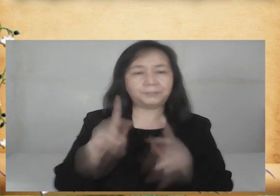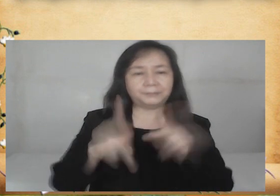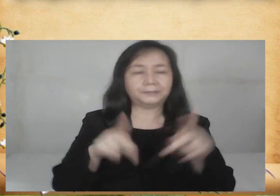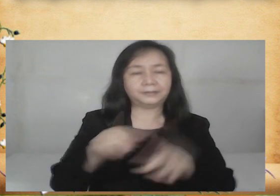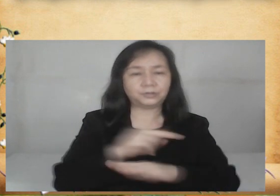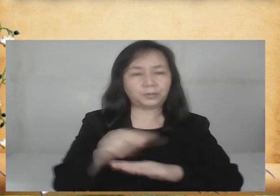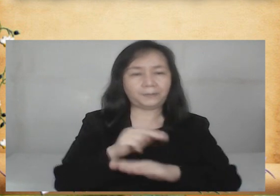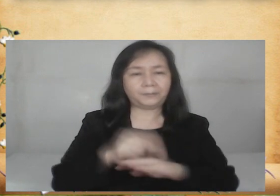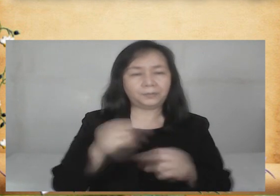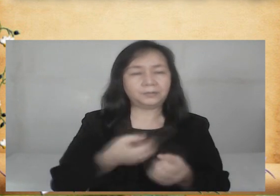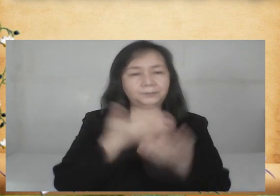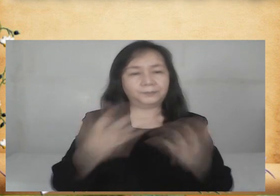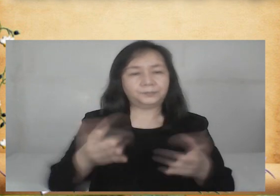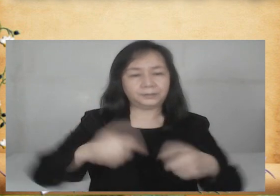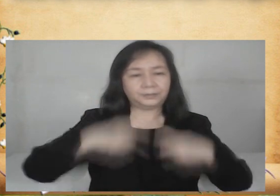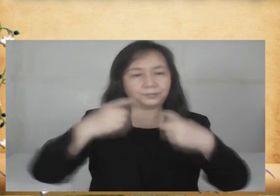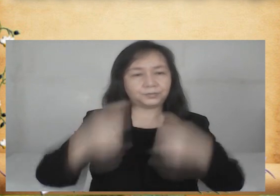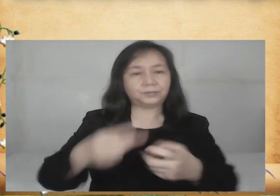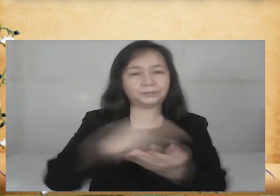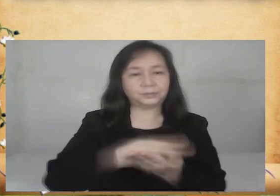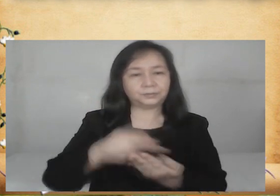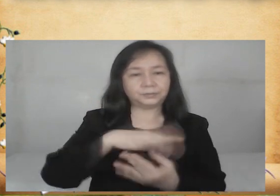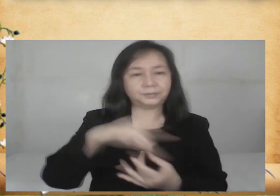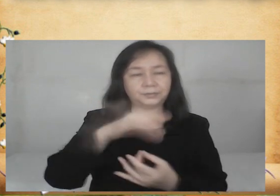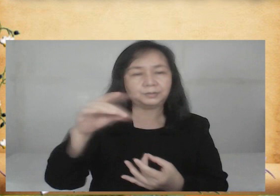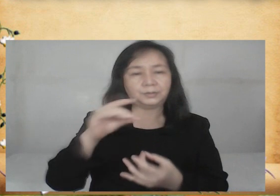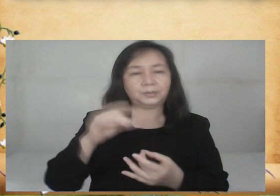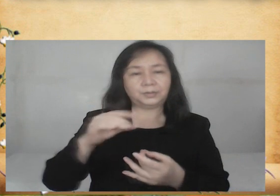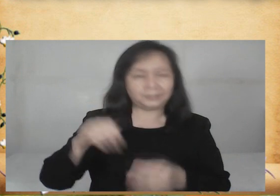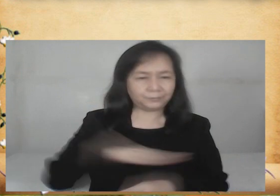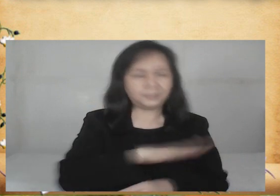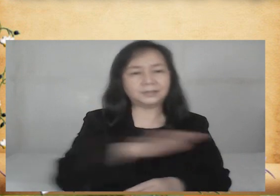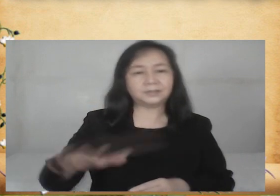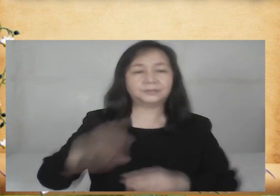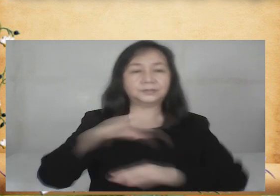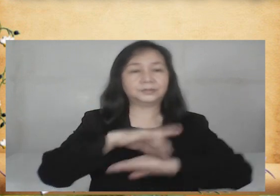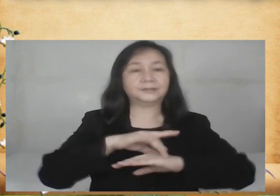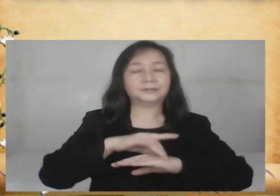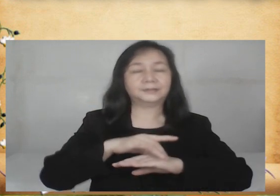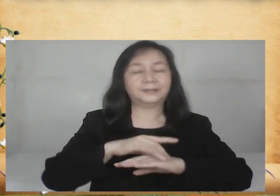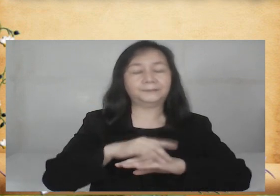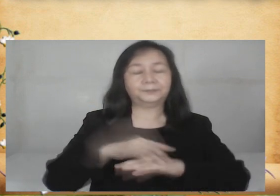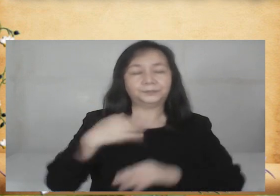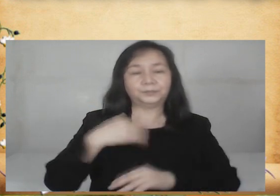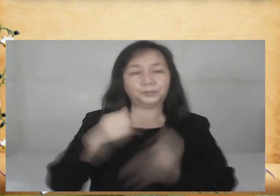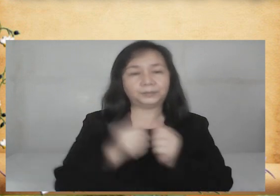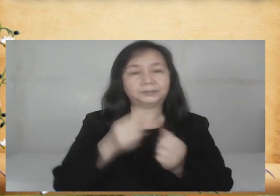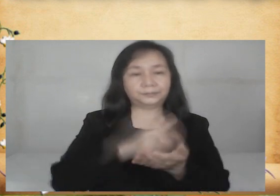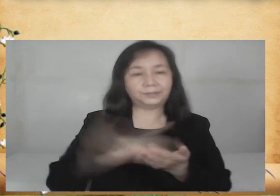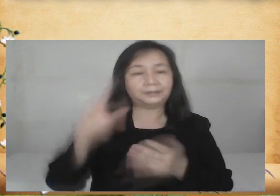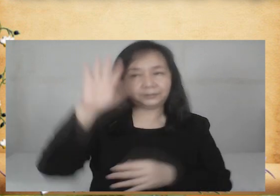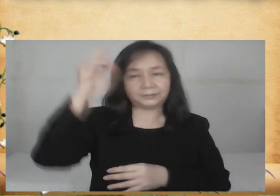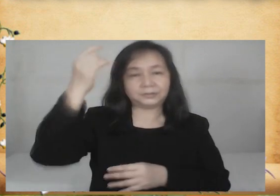nation, pour out, we pray, the gifts of the Holy Spirit across the face of the earth, and with the